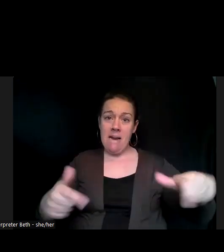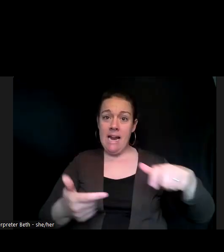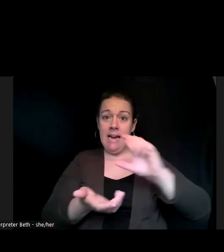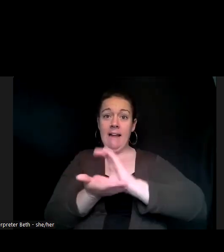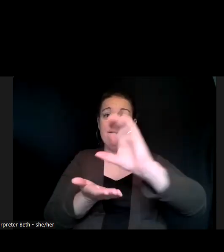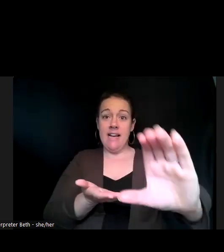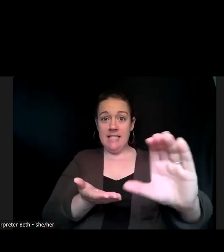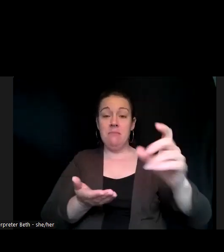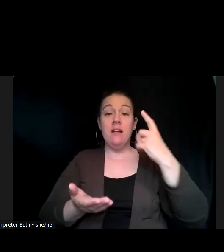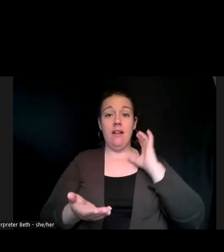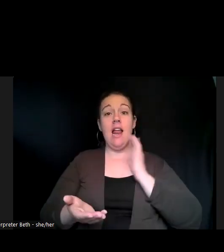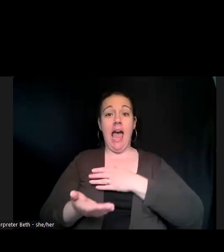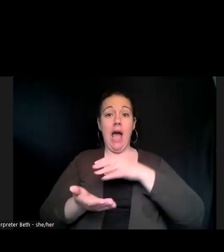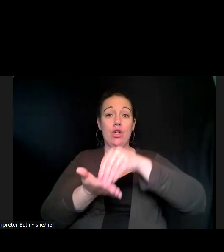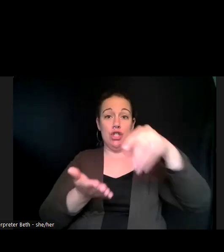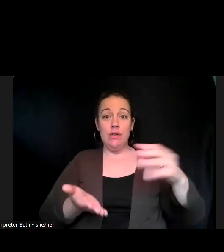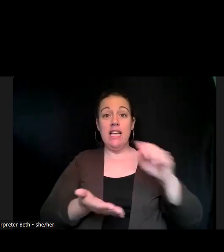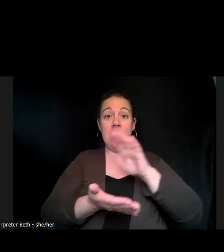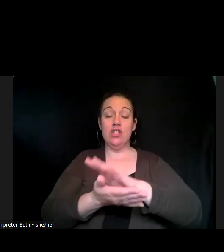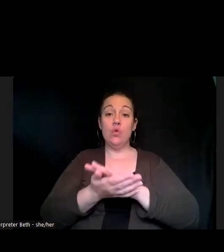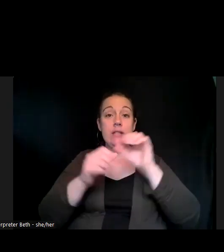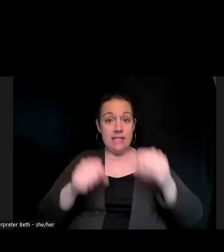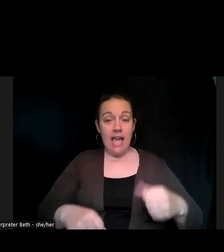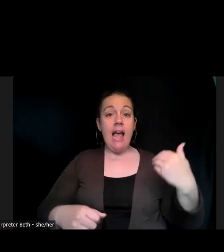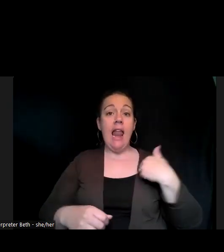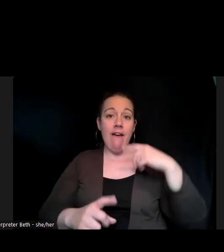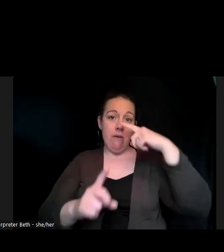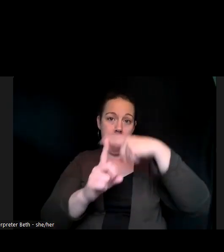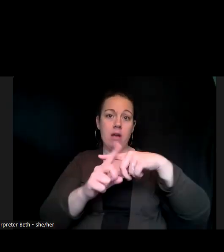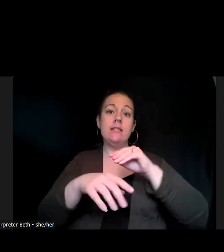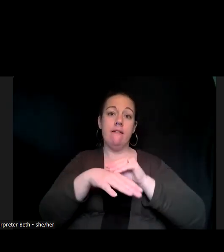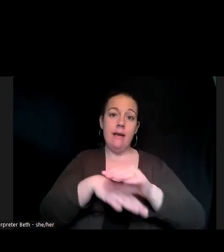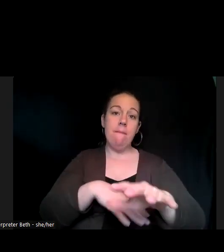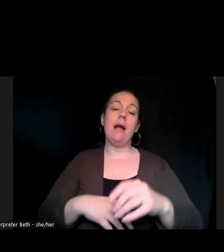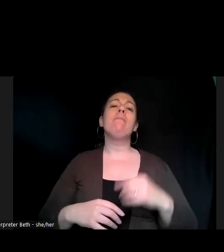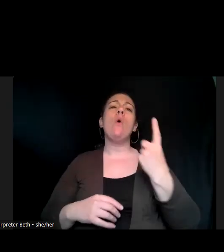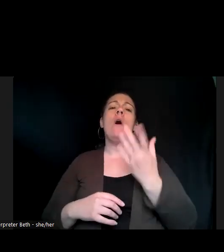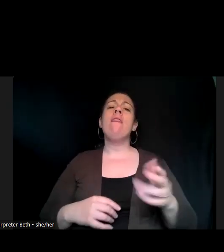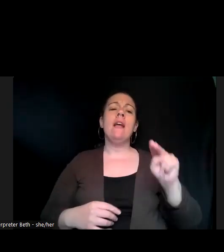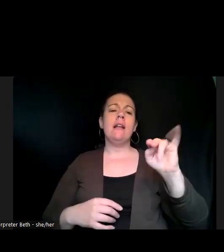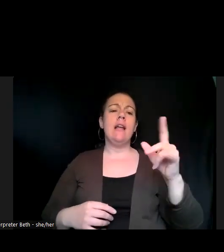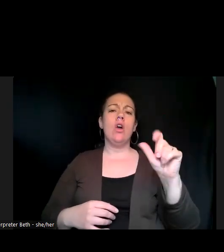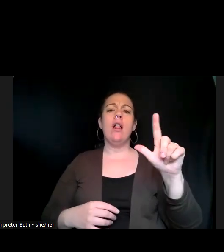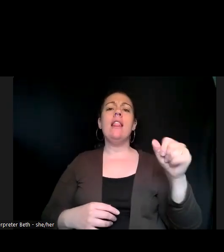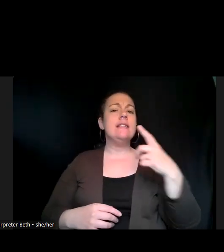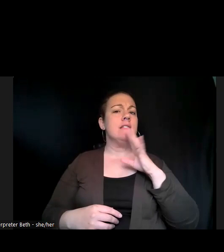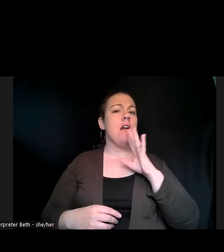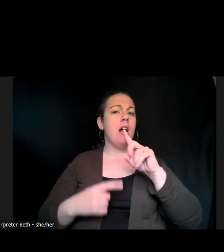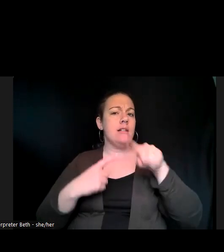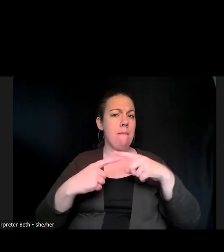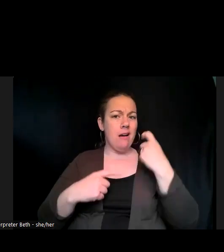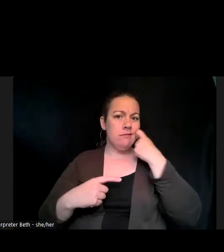recover from this pandemic. One of the things that Nicholas talked about that I thought was really interesting and that we're thinking about a lot is how should